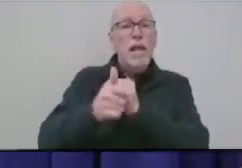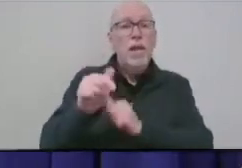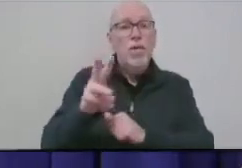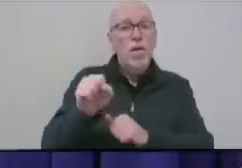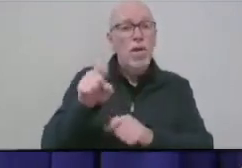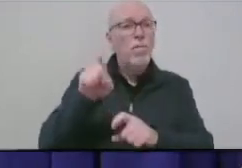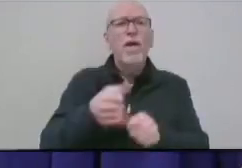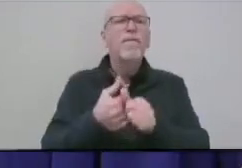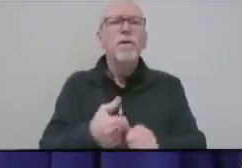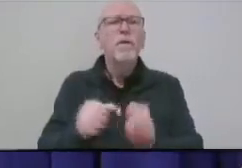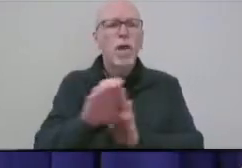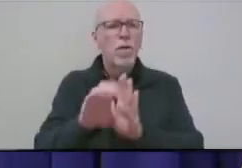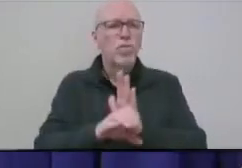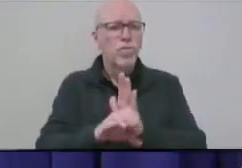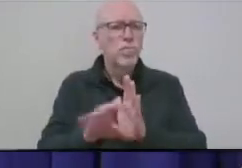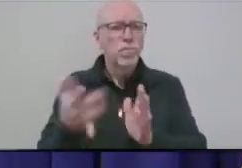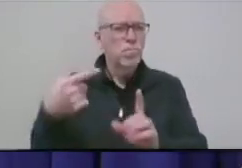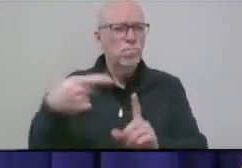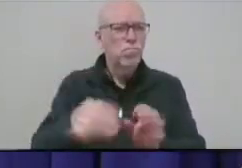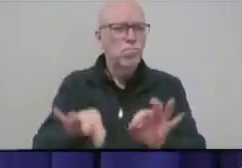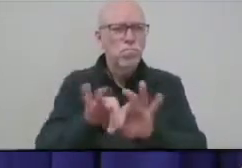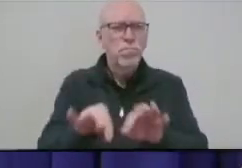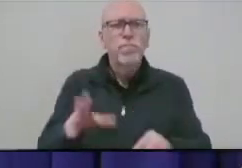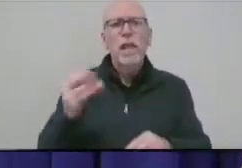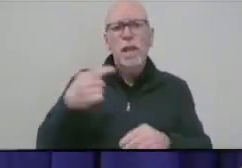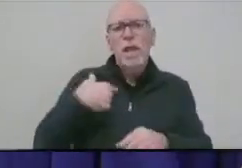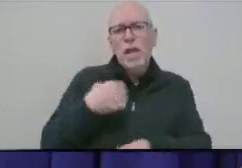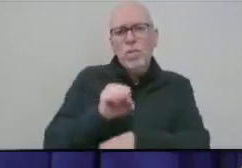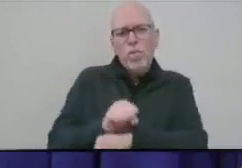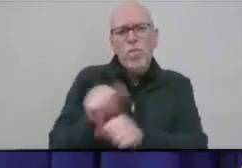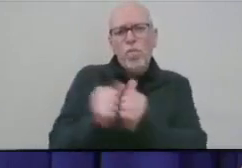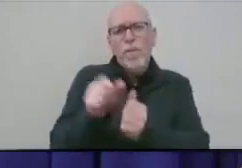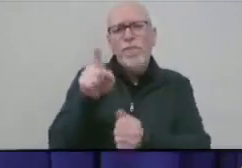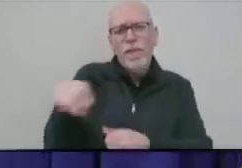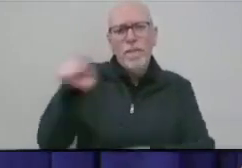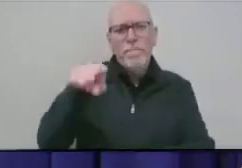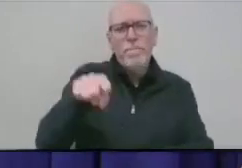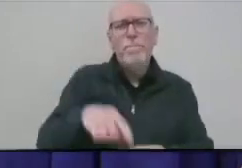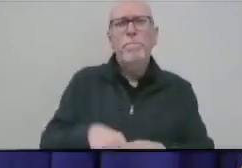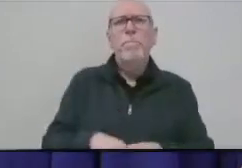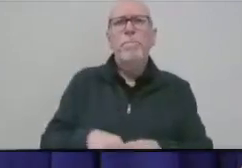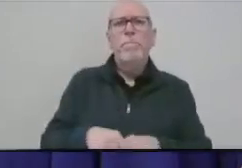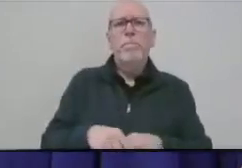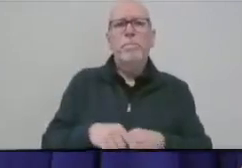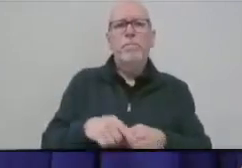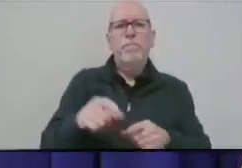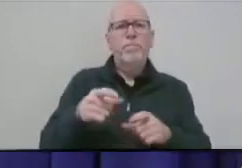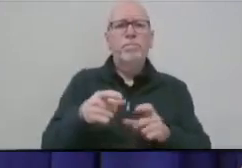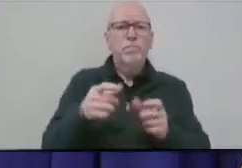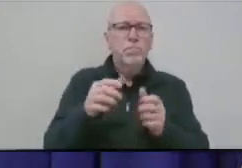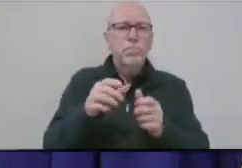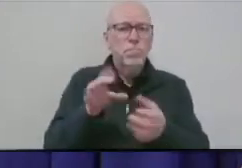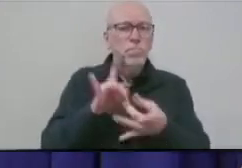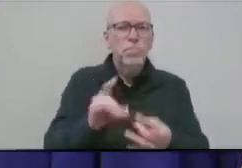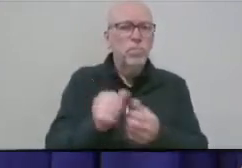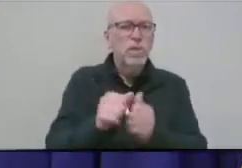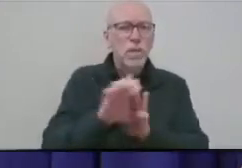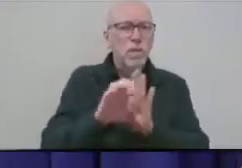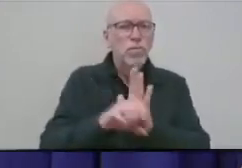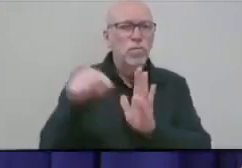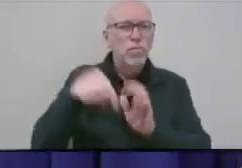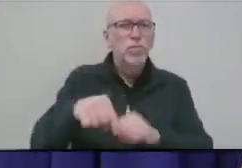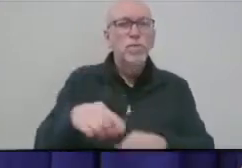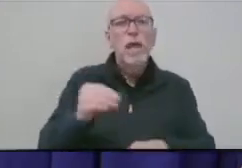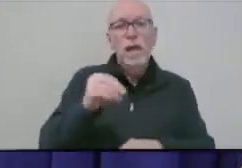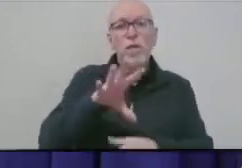constitutional. And I seek to work with them from that position and